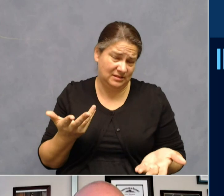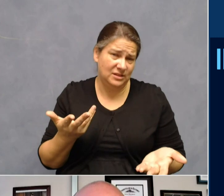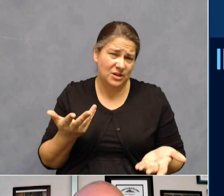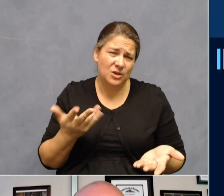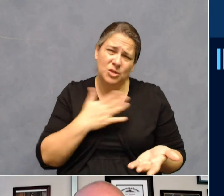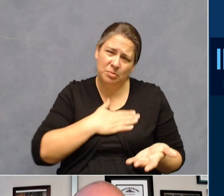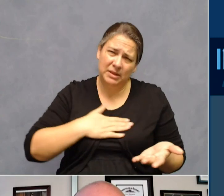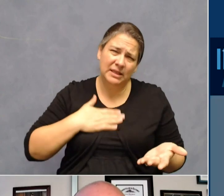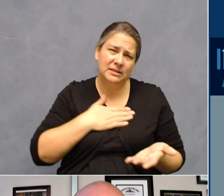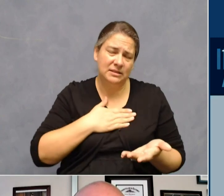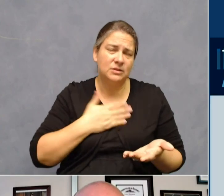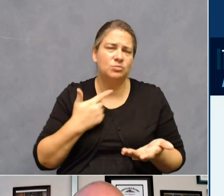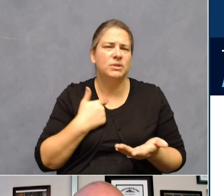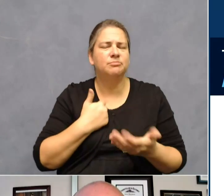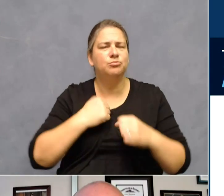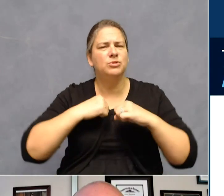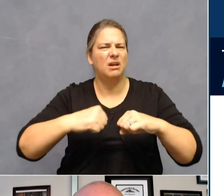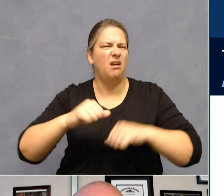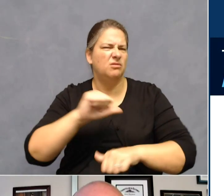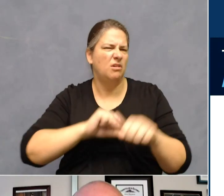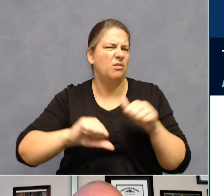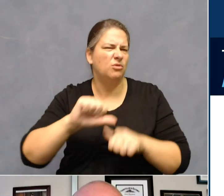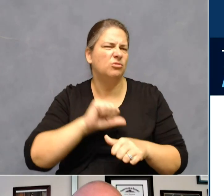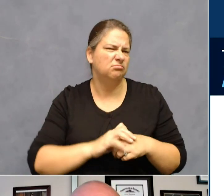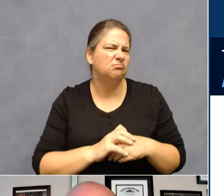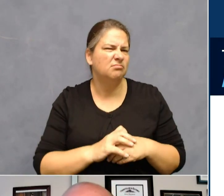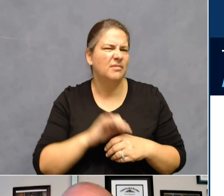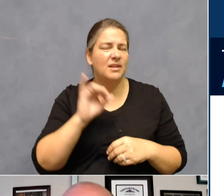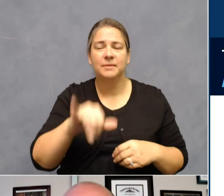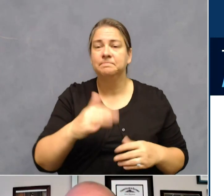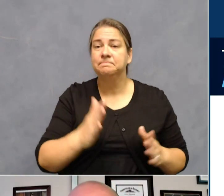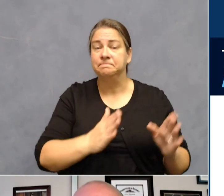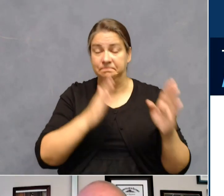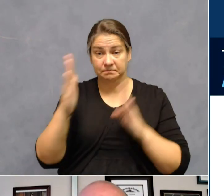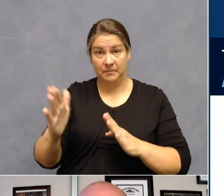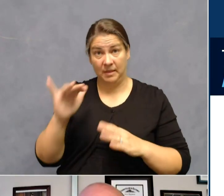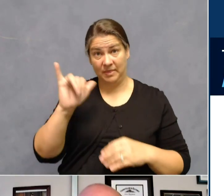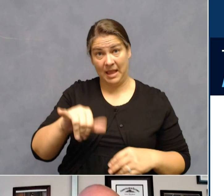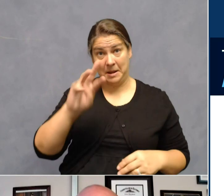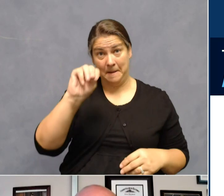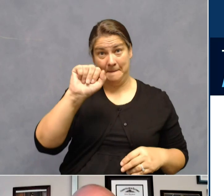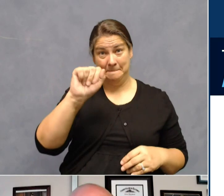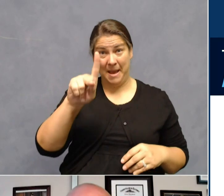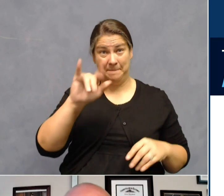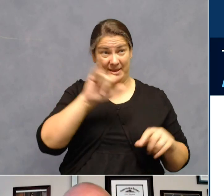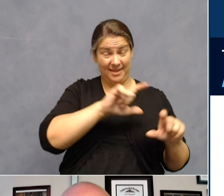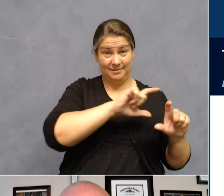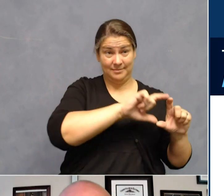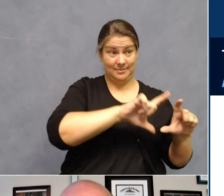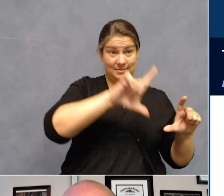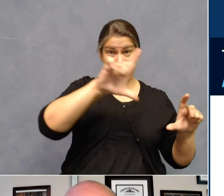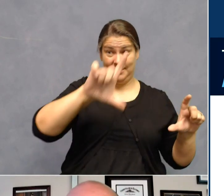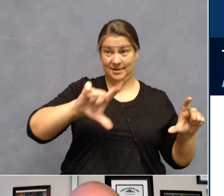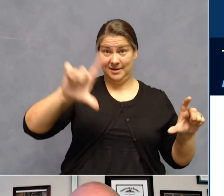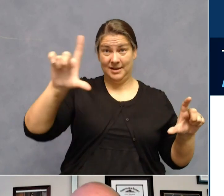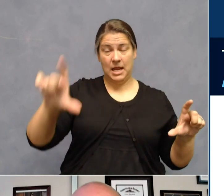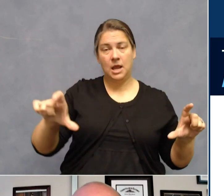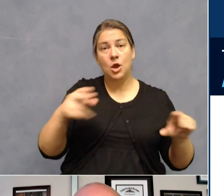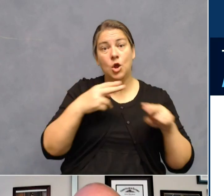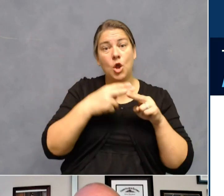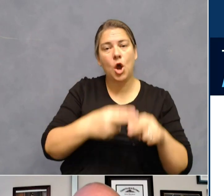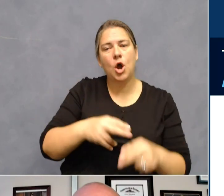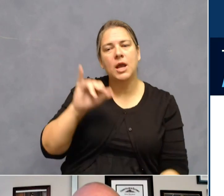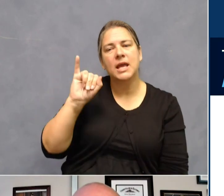to my slides and I can use this. The map we just transitioned from is an incidence rate map, and I want to explain and put in